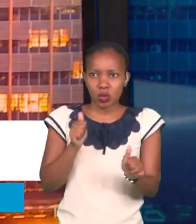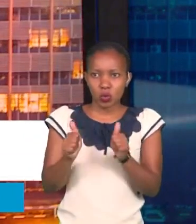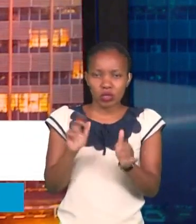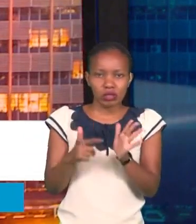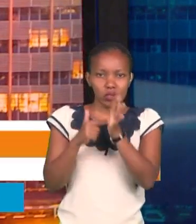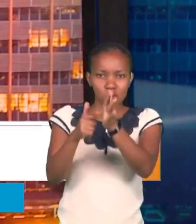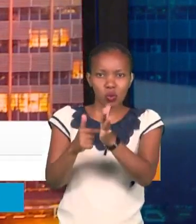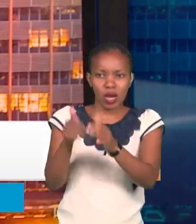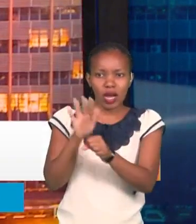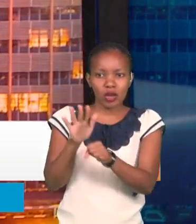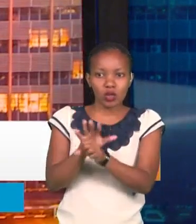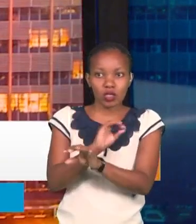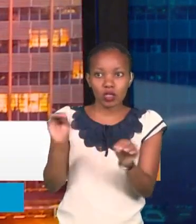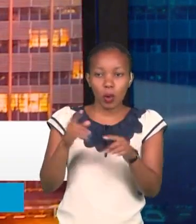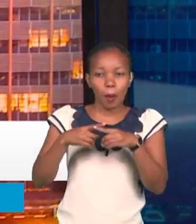projected as much, mm-hmm. But